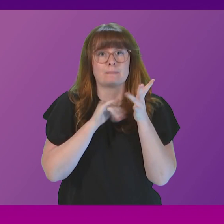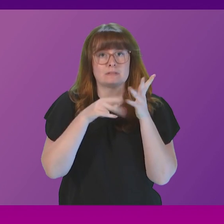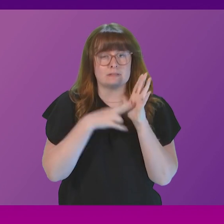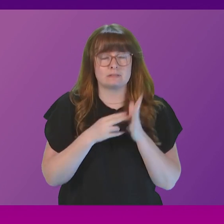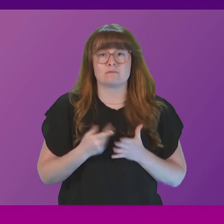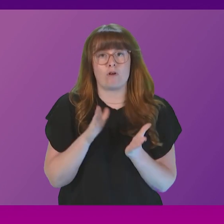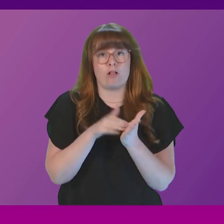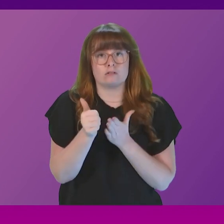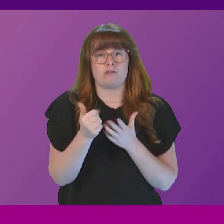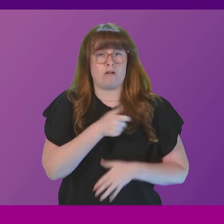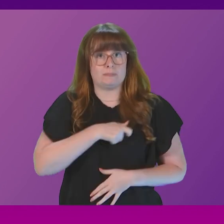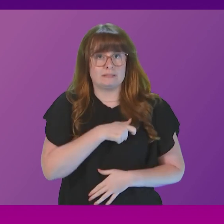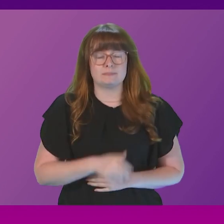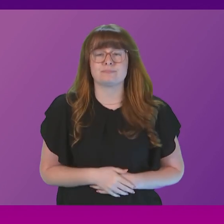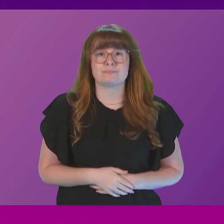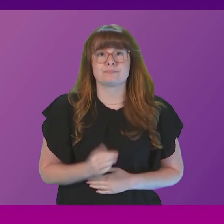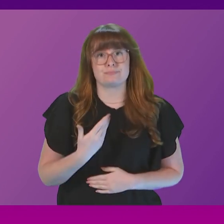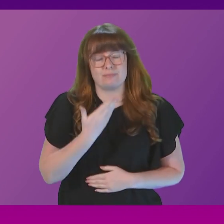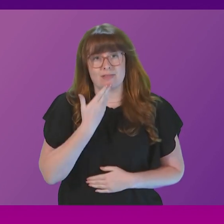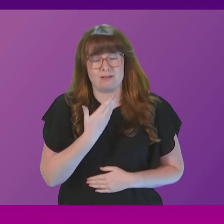Over to you. Thank you very much,